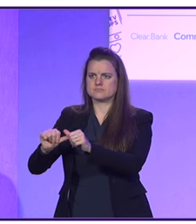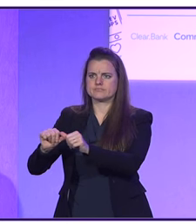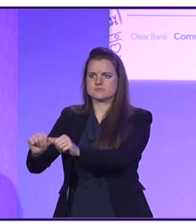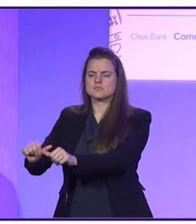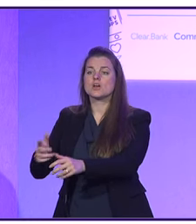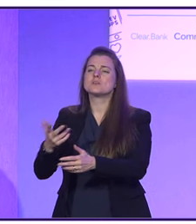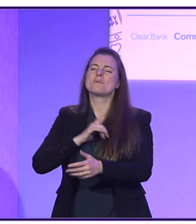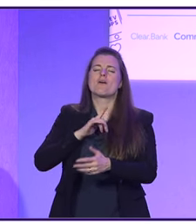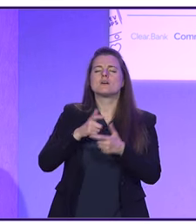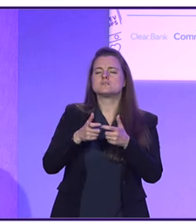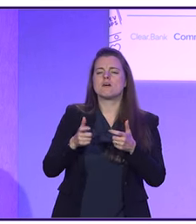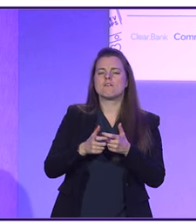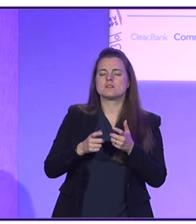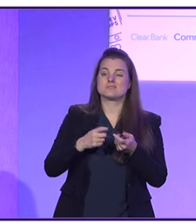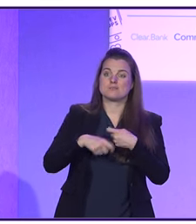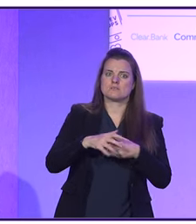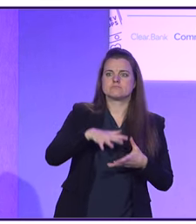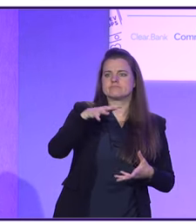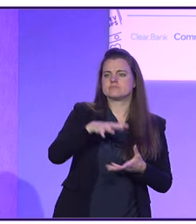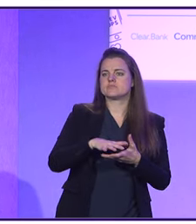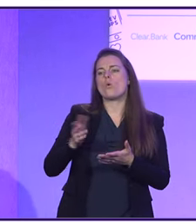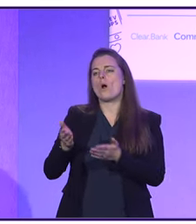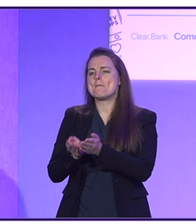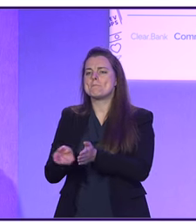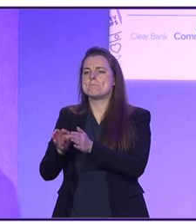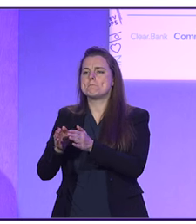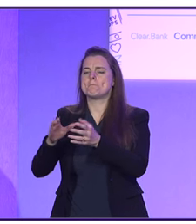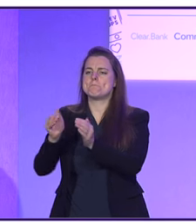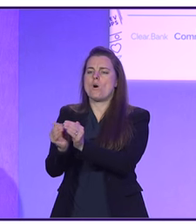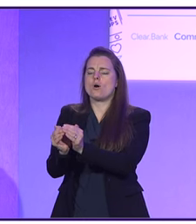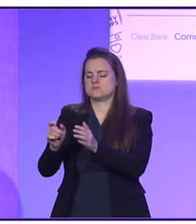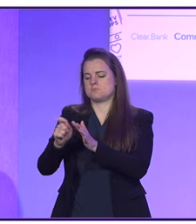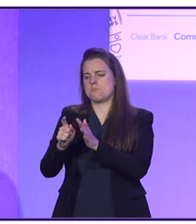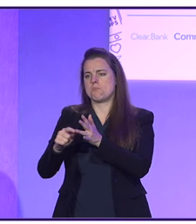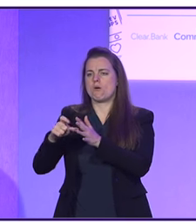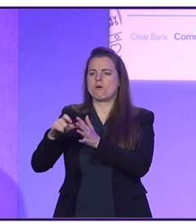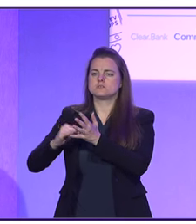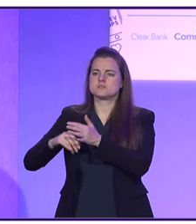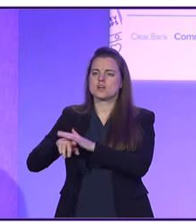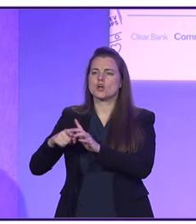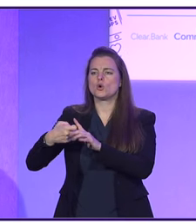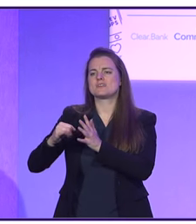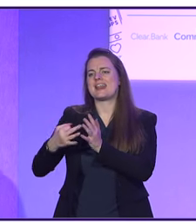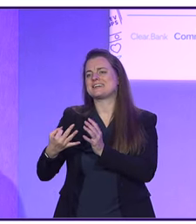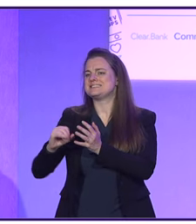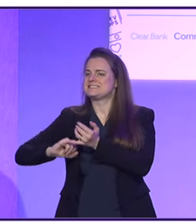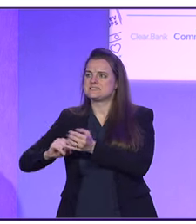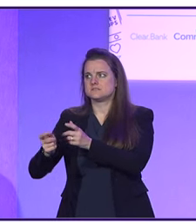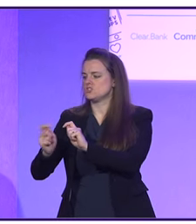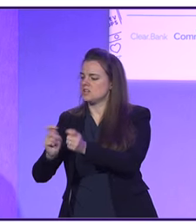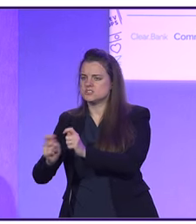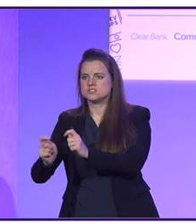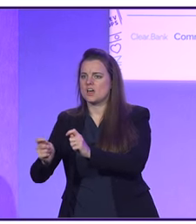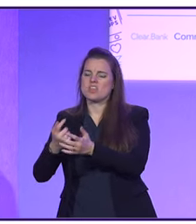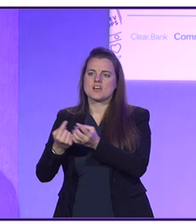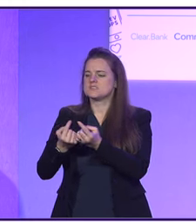down, changes, moves, pods in a Kubernetes context, for example, are on serverless where we don't have to care about it, but it still happens. Things are still being moved around servers